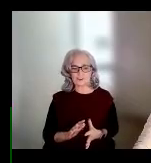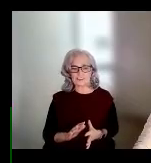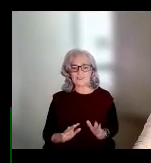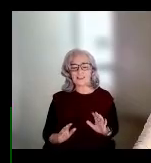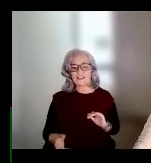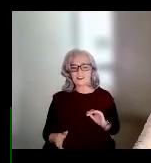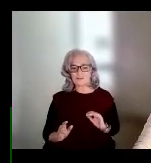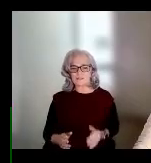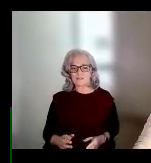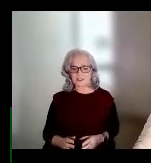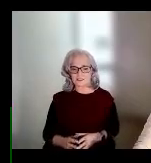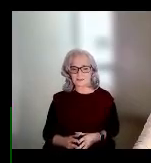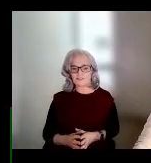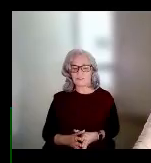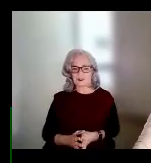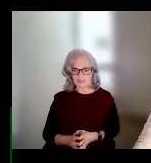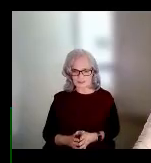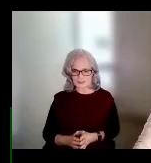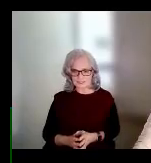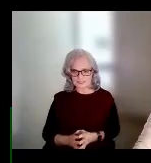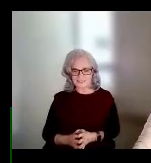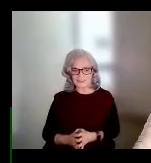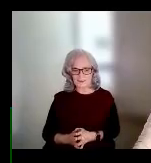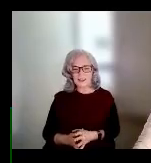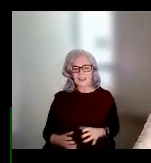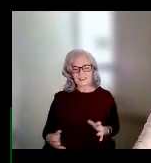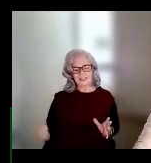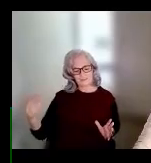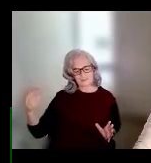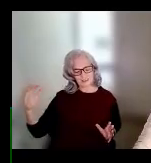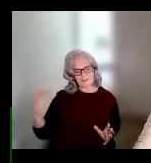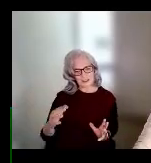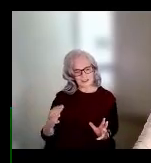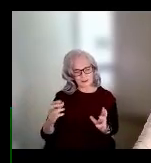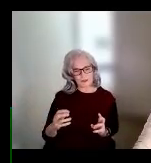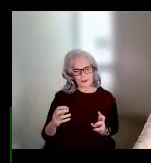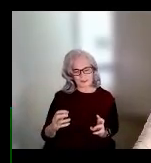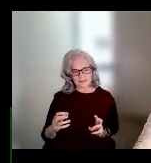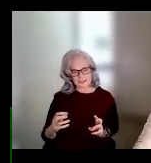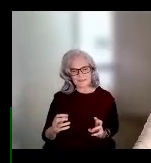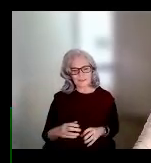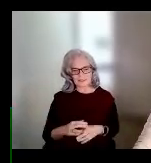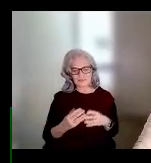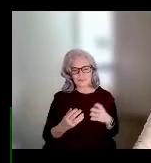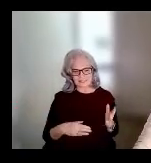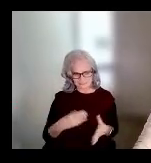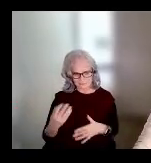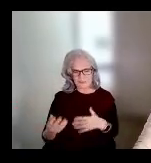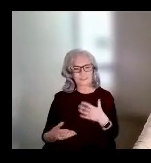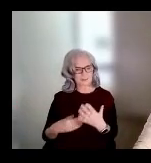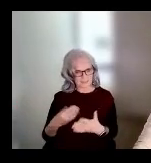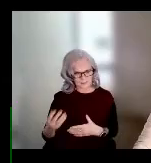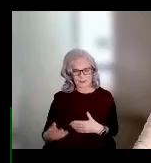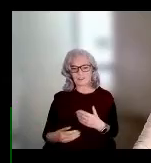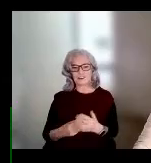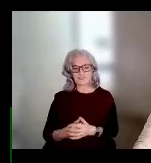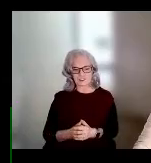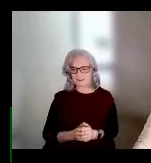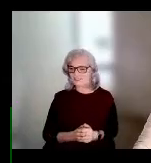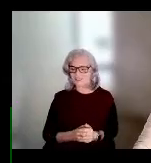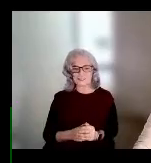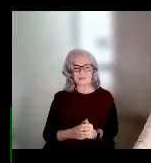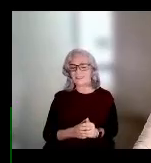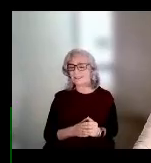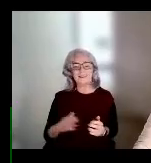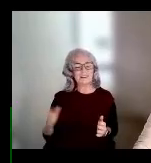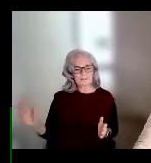different projects that have been funded by FightMND. So we've jam-packed quite a lot in there, but hopefully we'll explain it well enough so